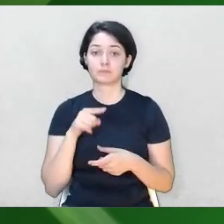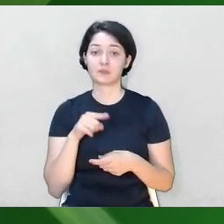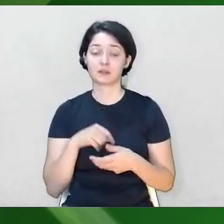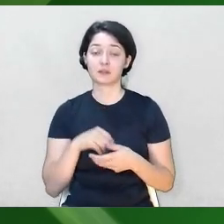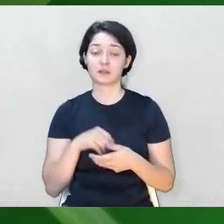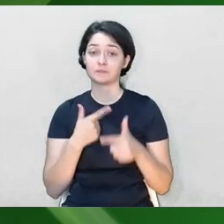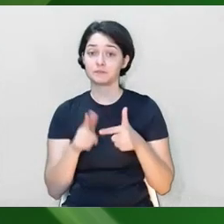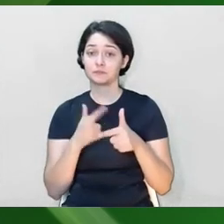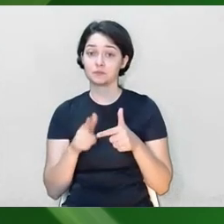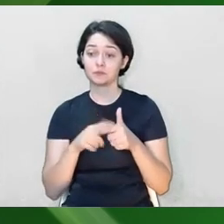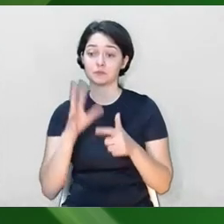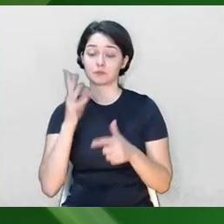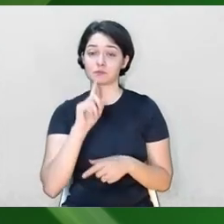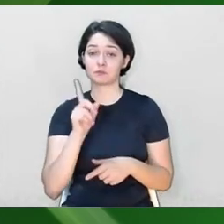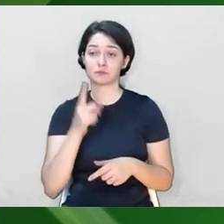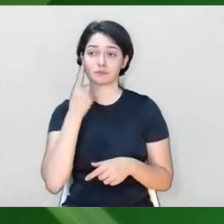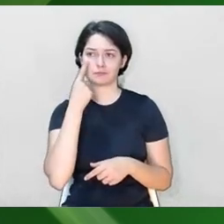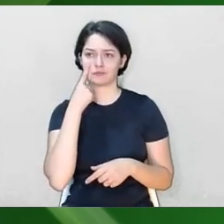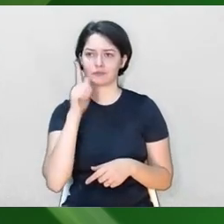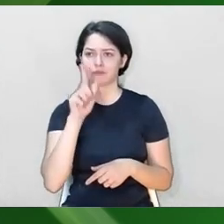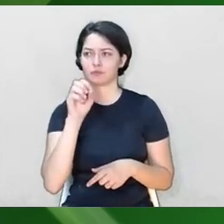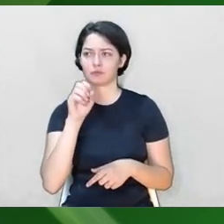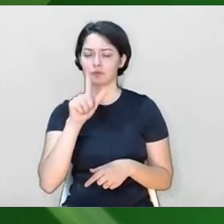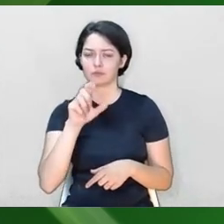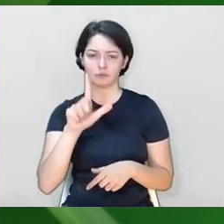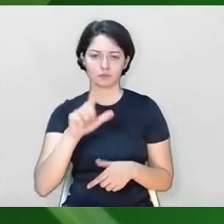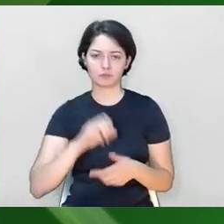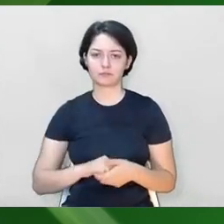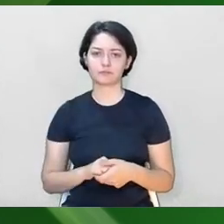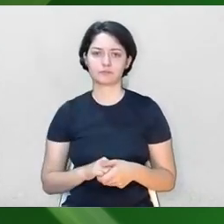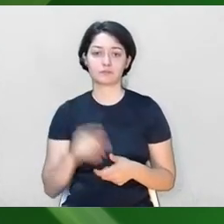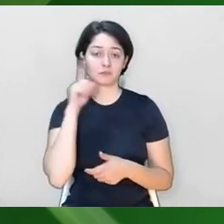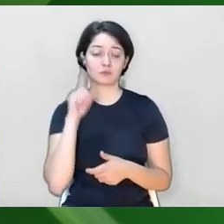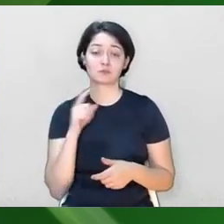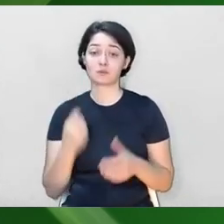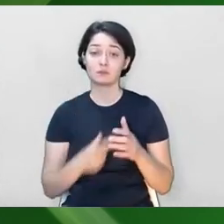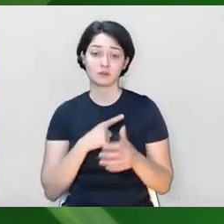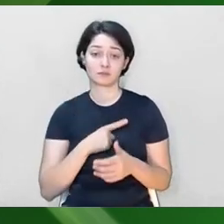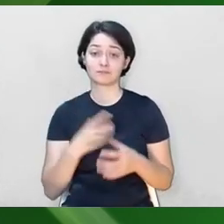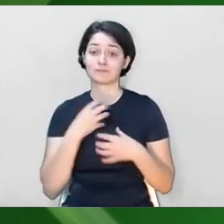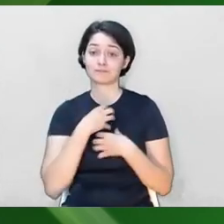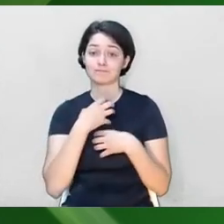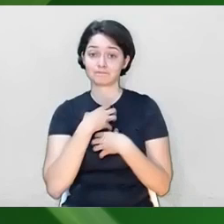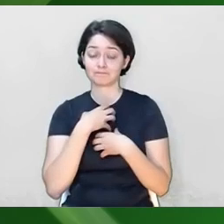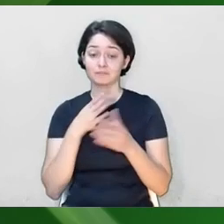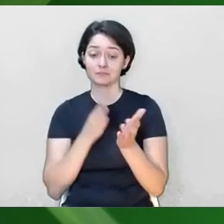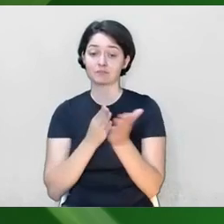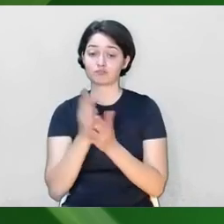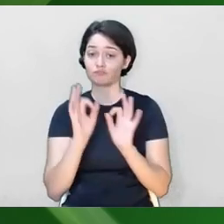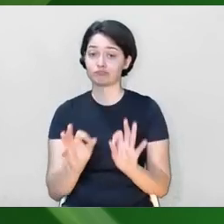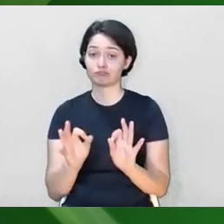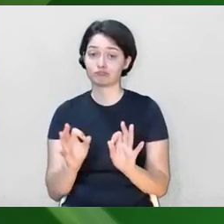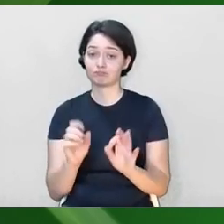personnel, they didn't see this. We don't see that in Google Analytics. We don't know that that happened. So we just think it